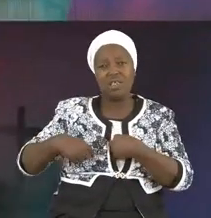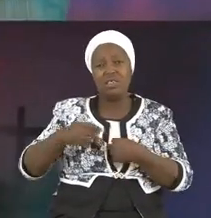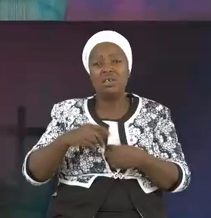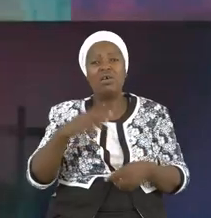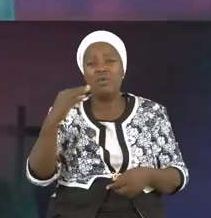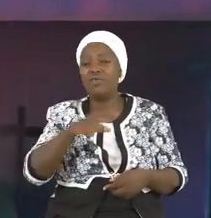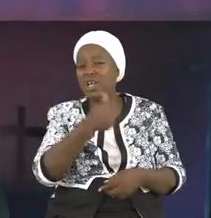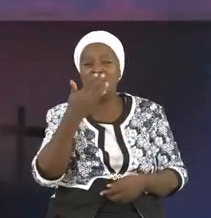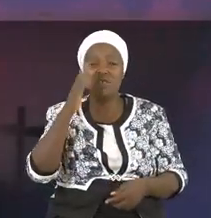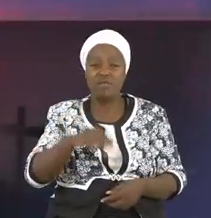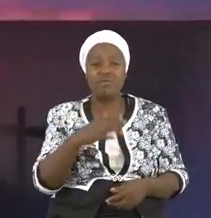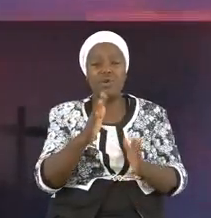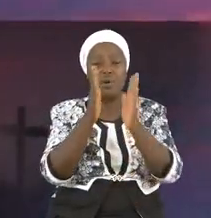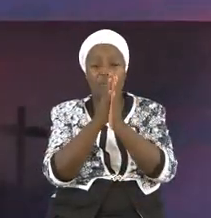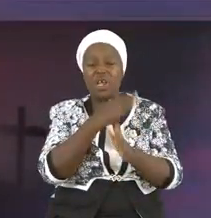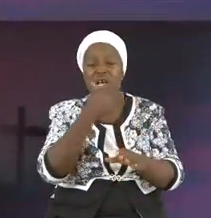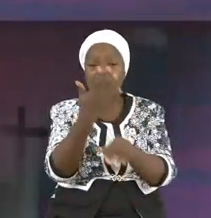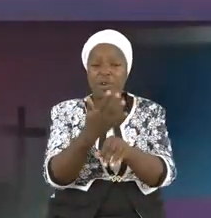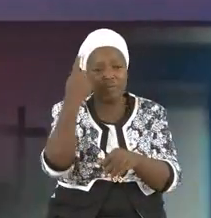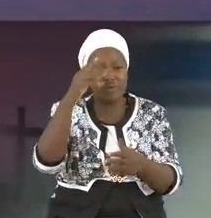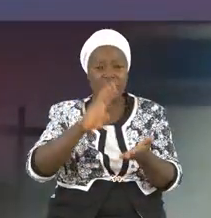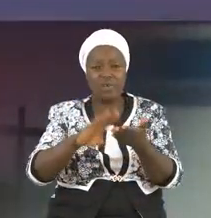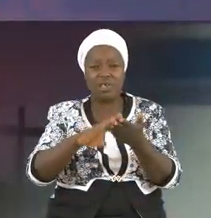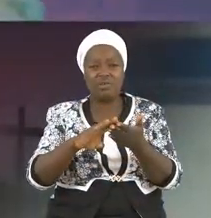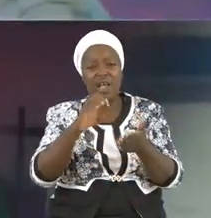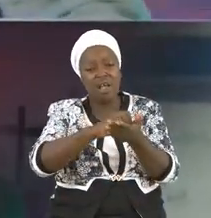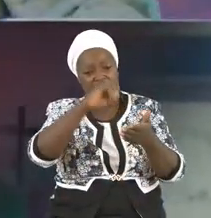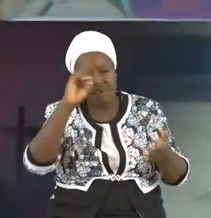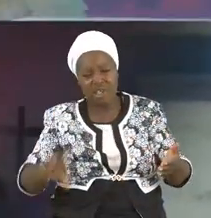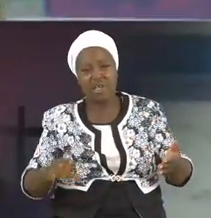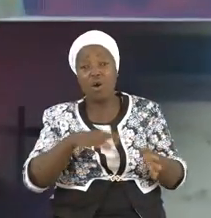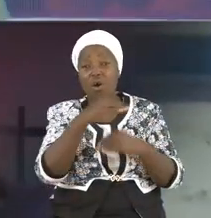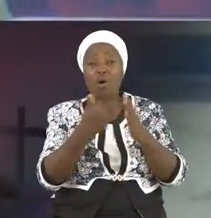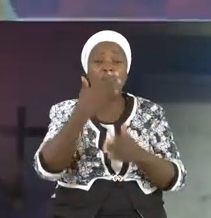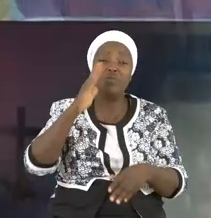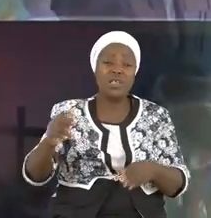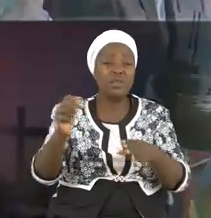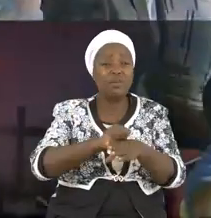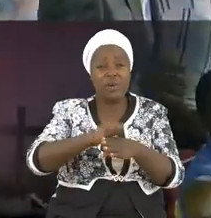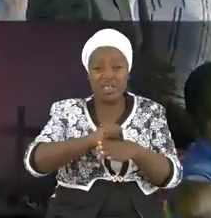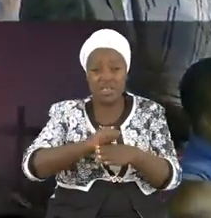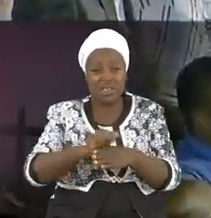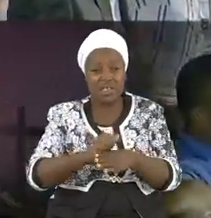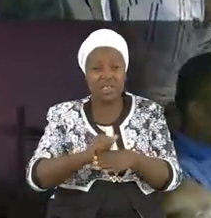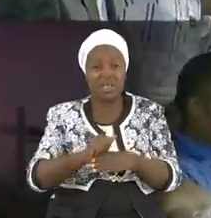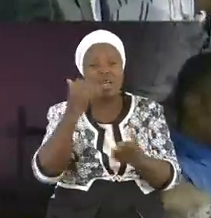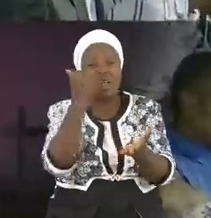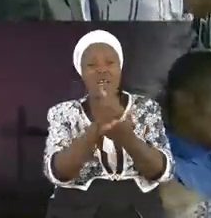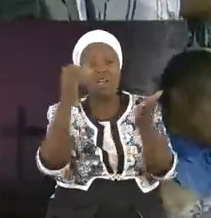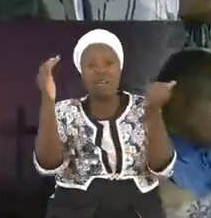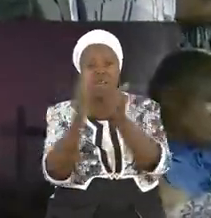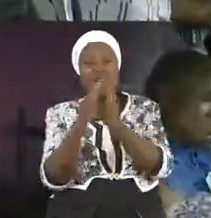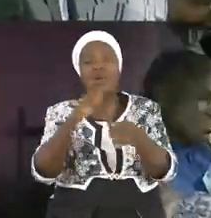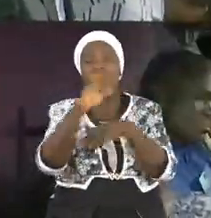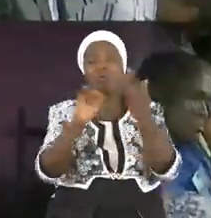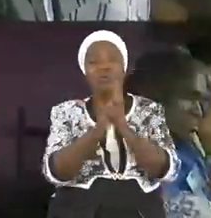pardon. Eliminate sinful practices. Nail those sins to the cross of Christ